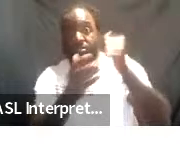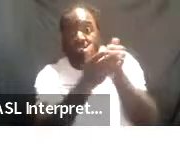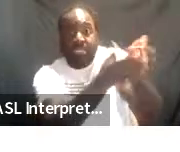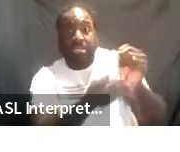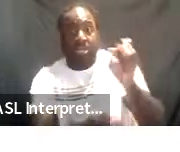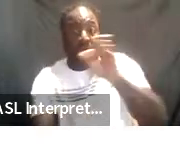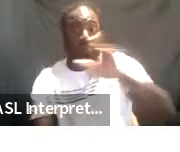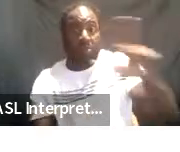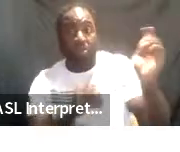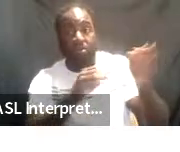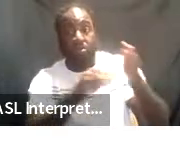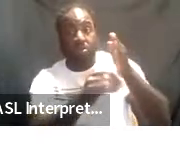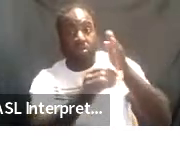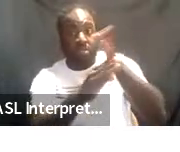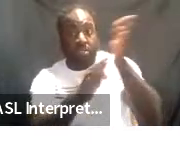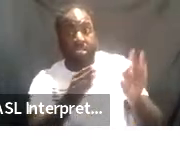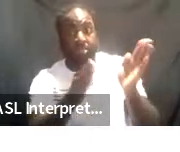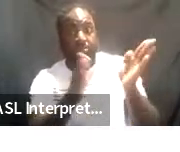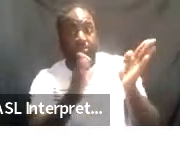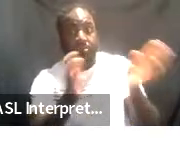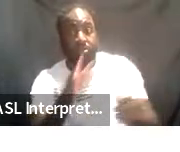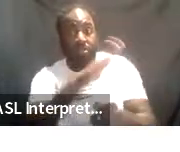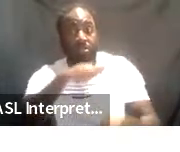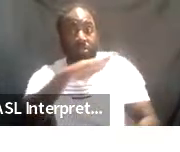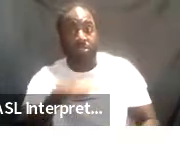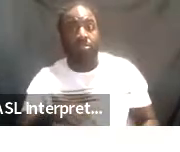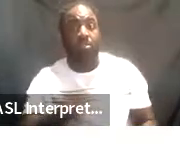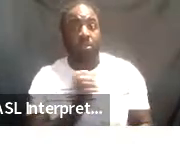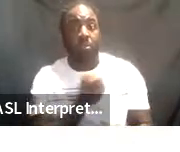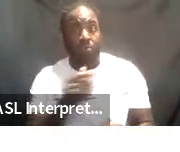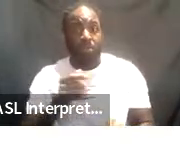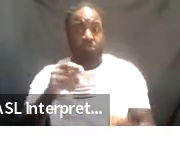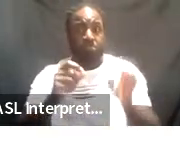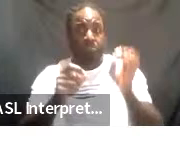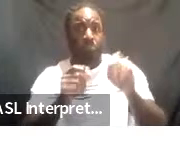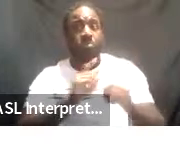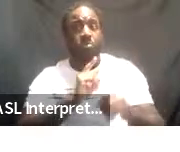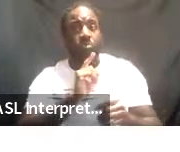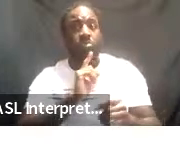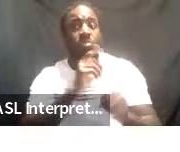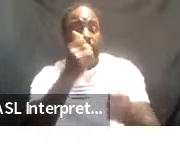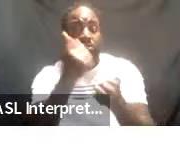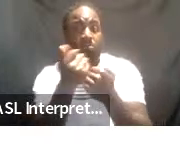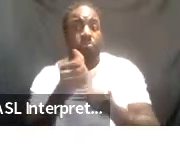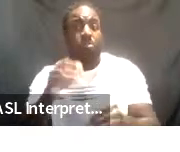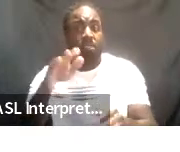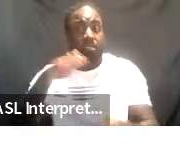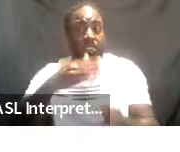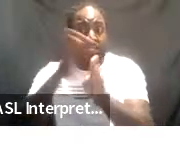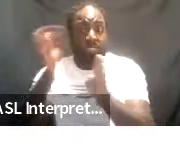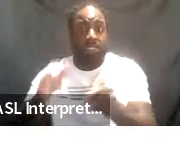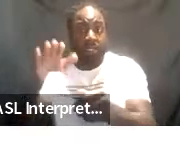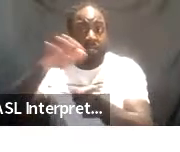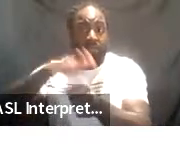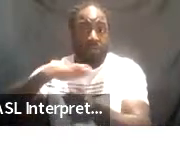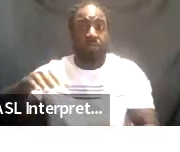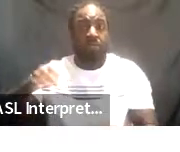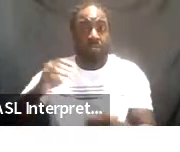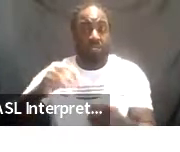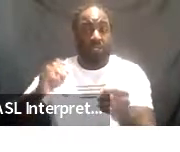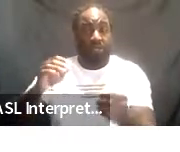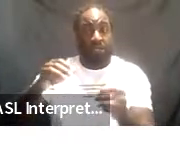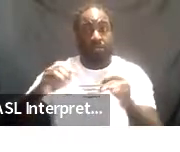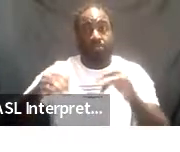in that spirit, we definitely are supportive of any neighborhood efforts to do their part within that